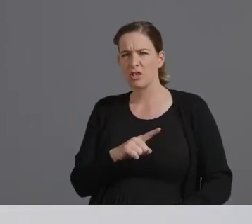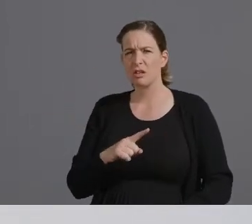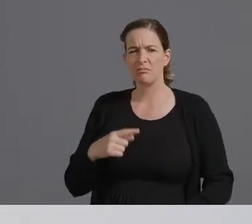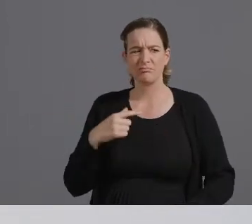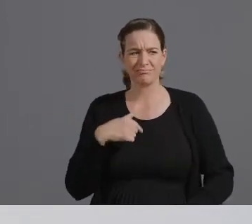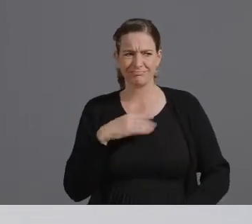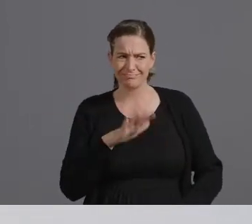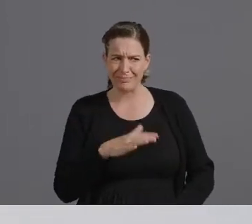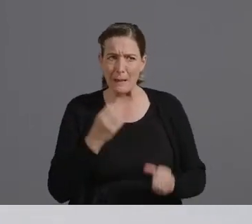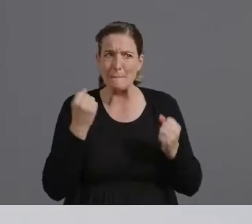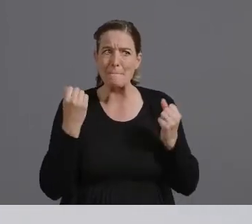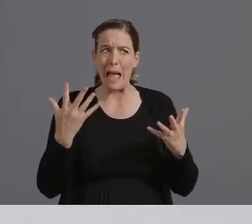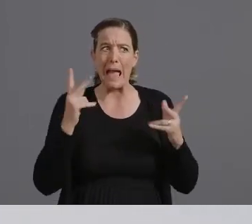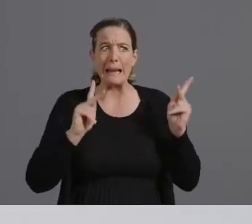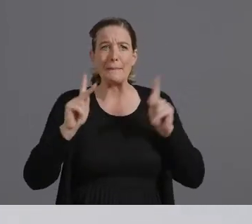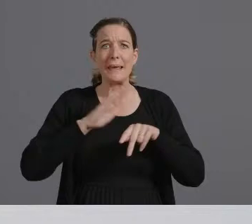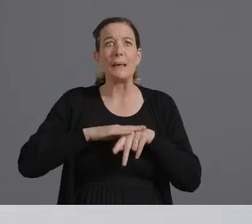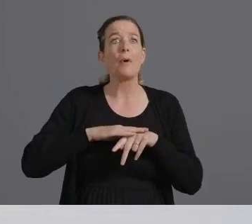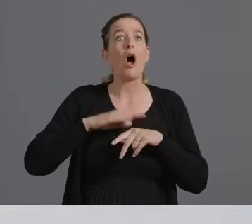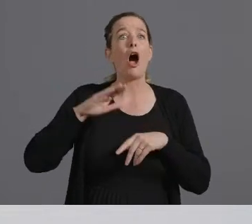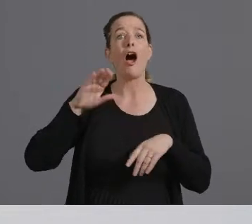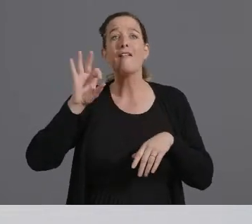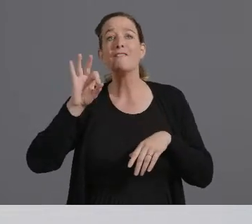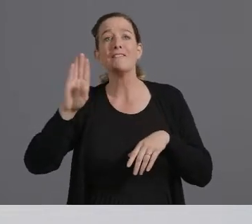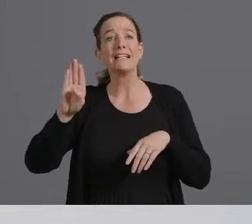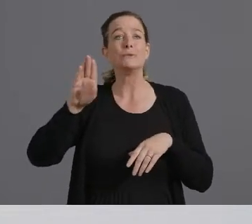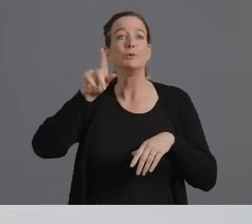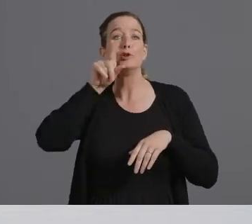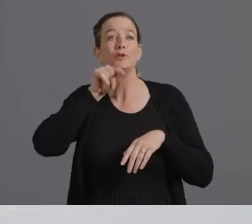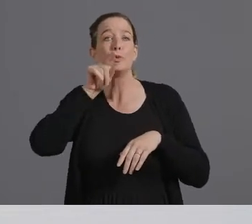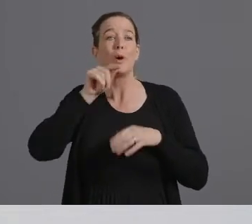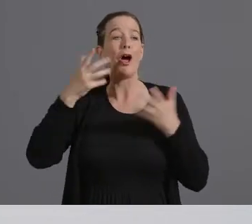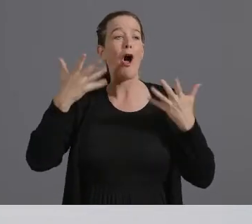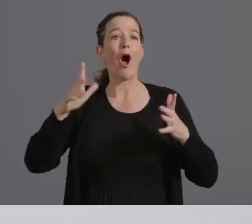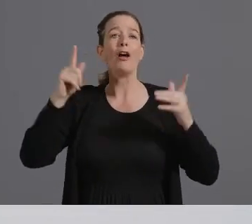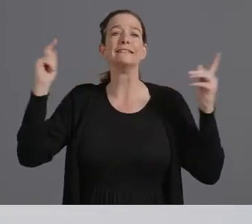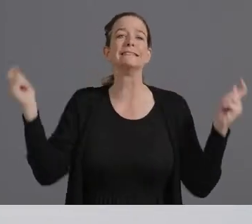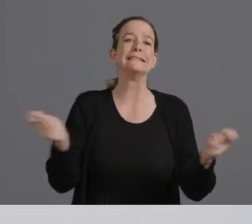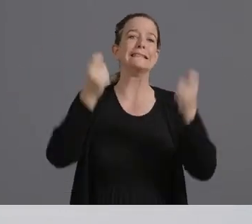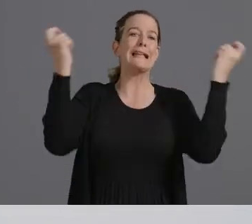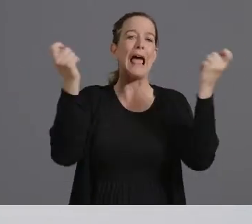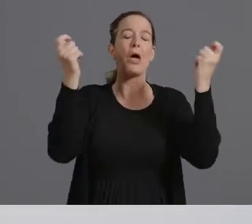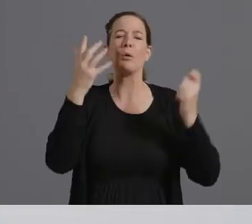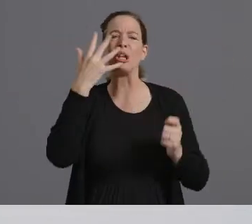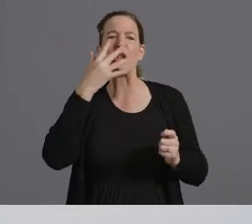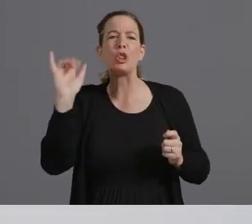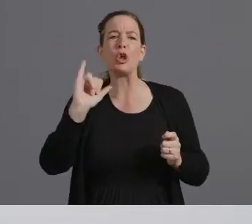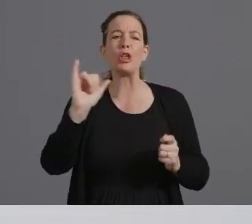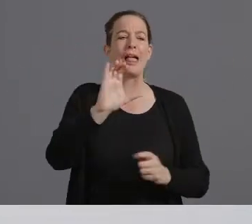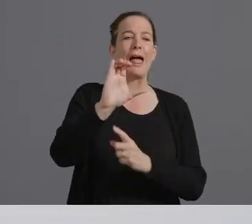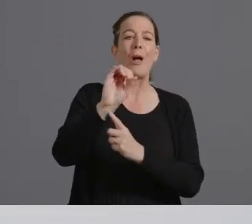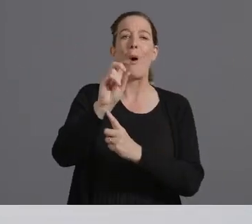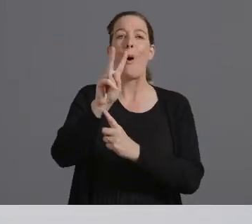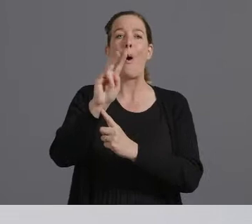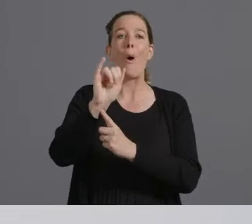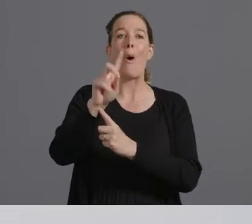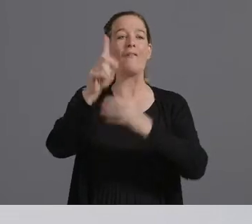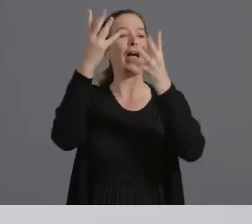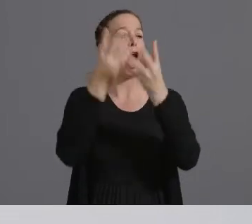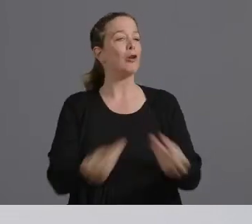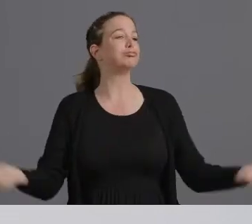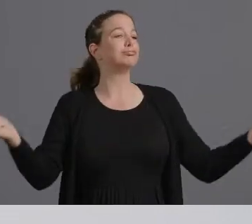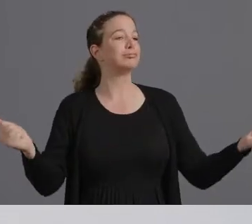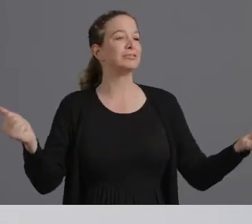social media are already celebrating this as like the end of COVID. And they're saying now remove the mask